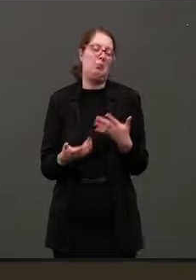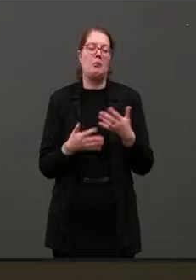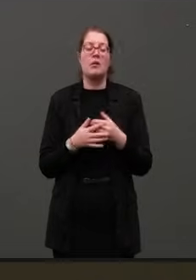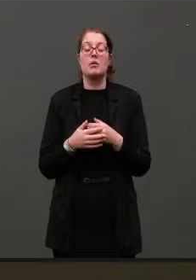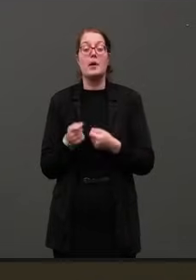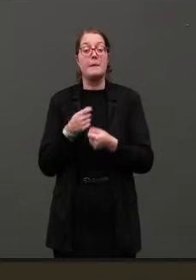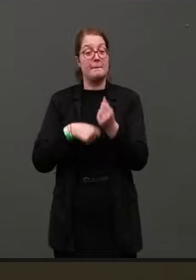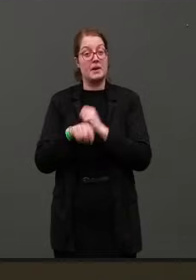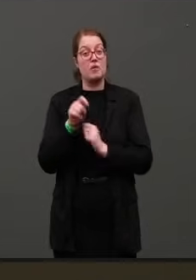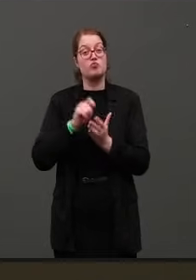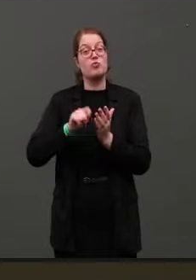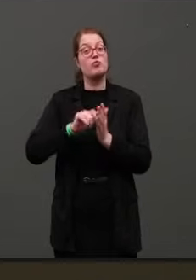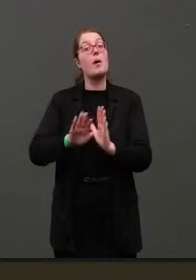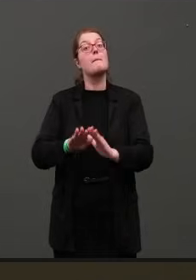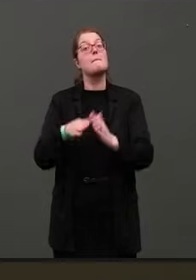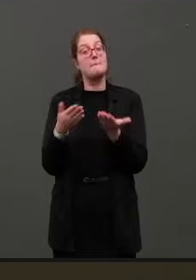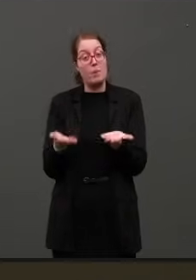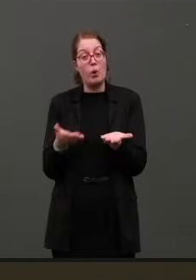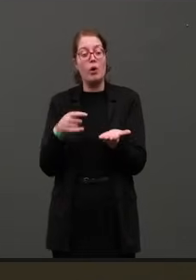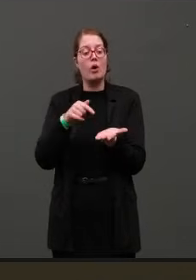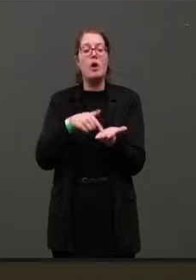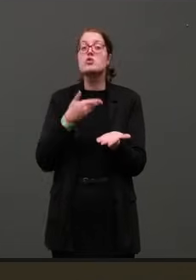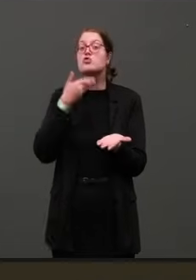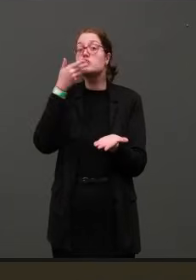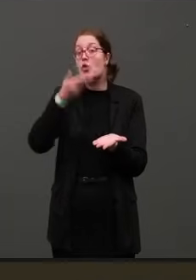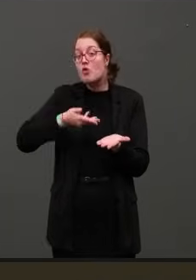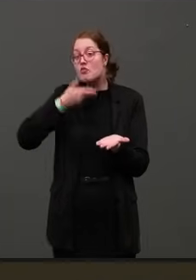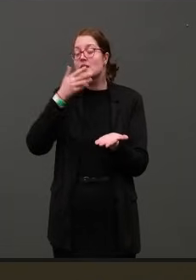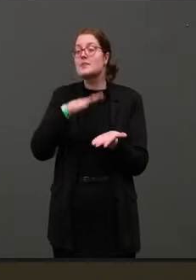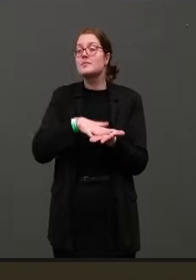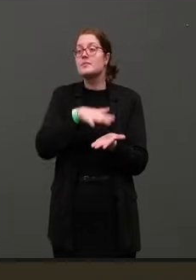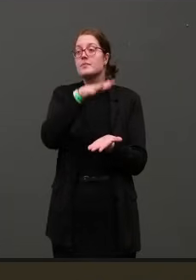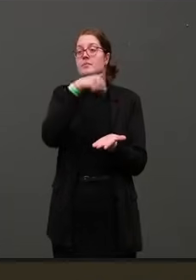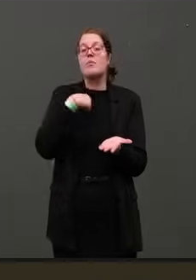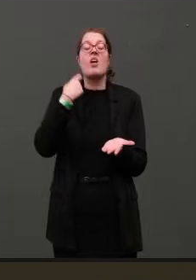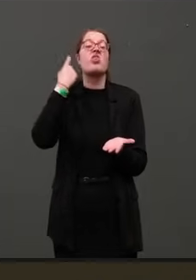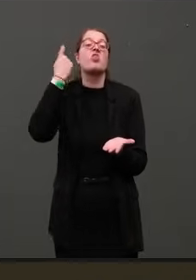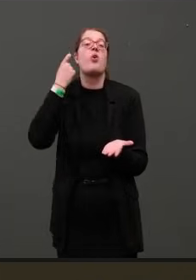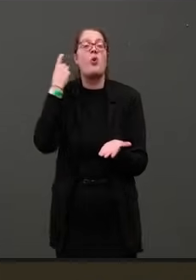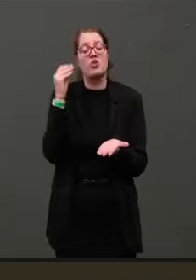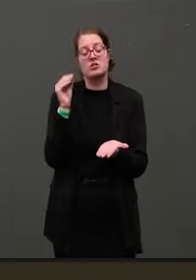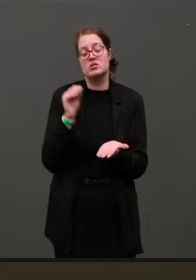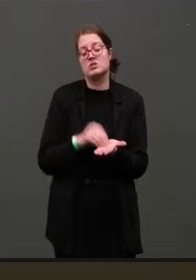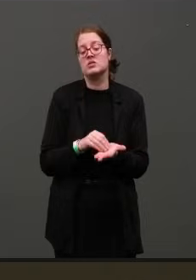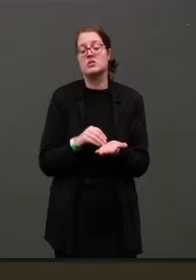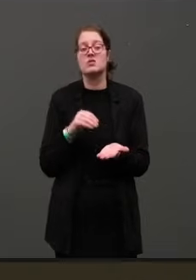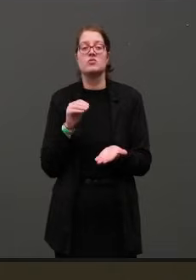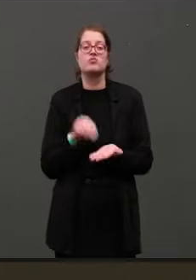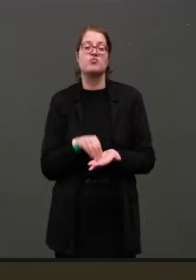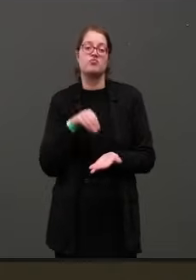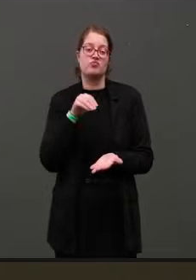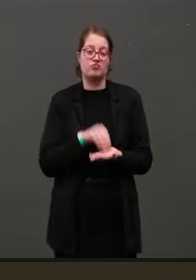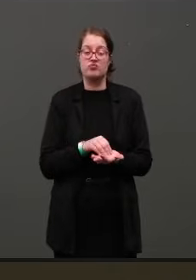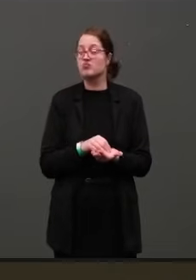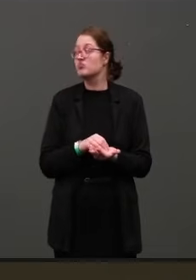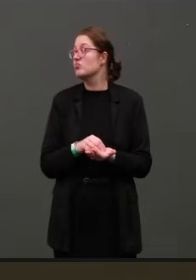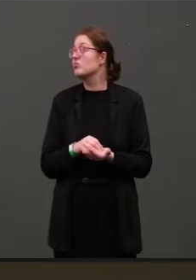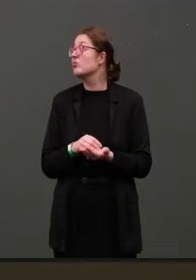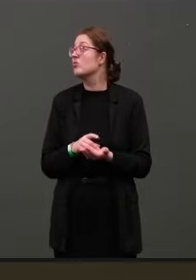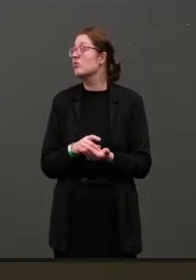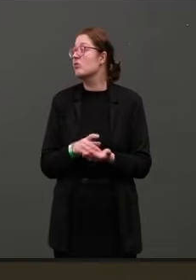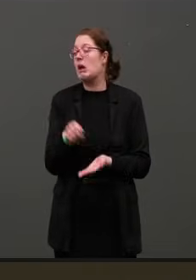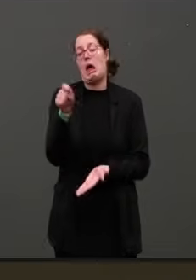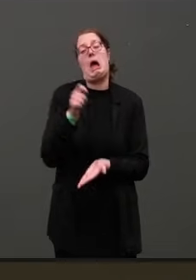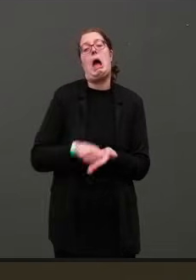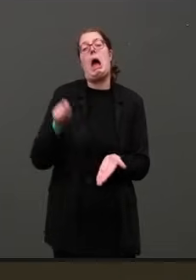book filled not with a story, but with their thoughts. So we produce volumes of essays filled with